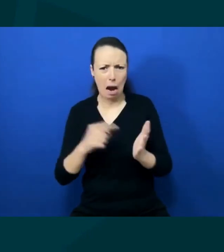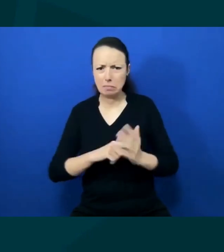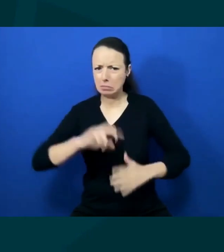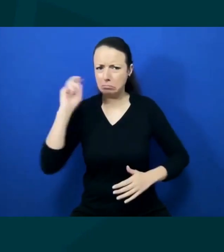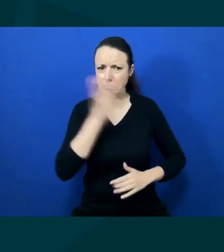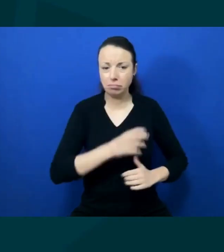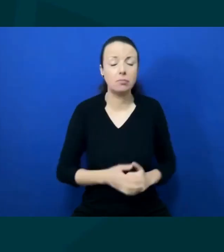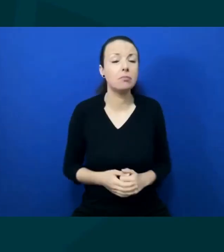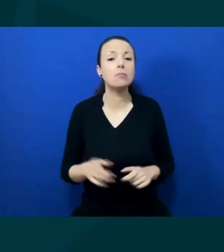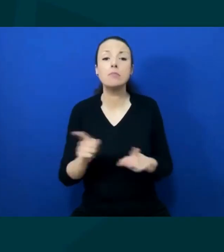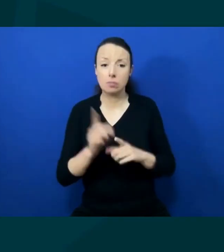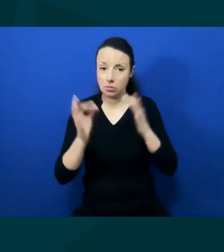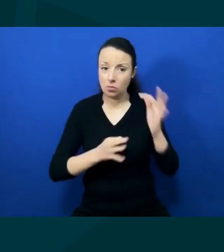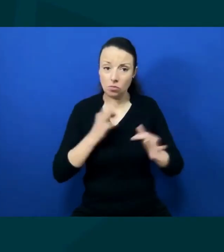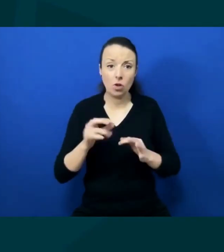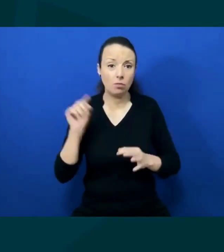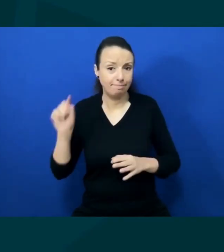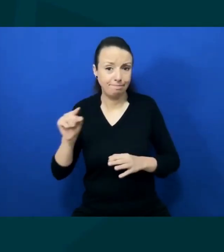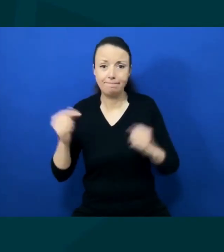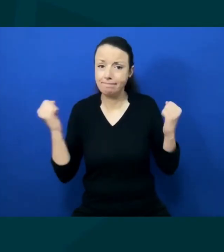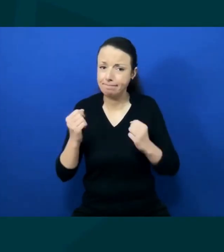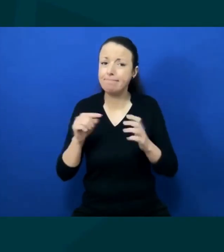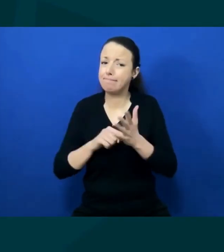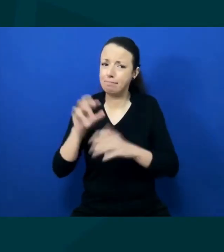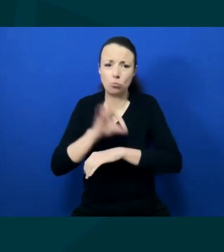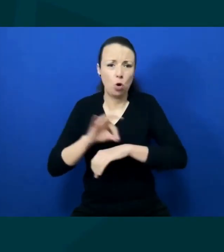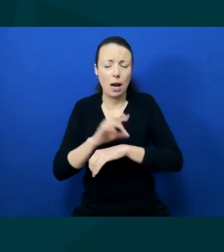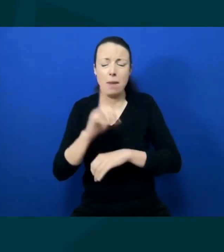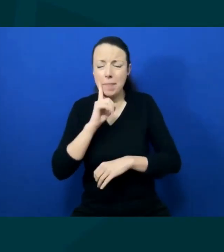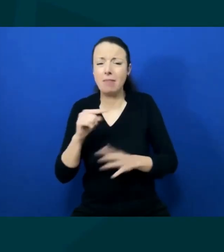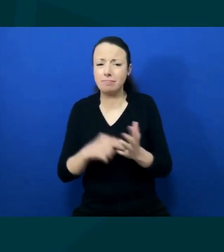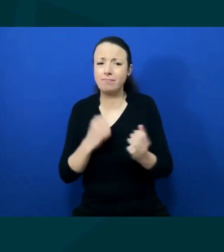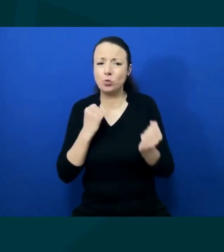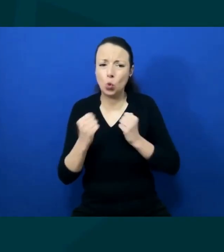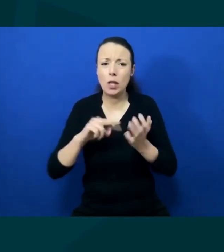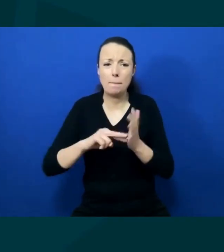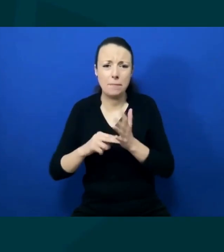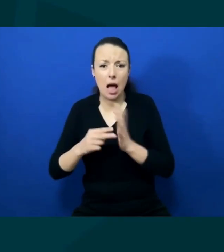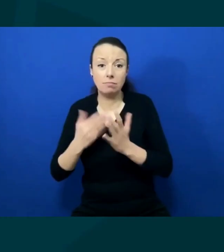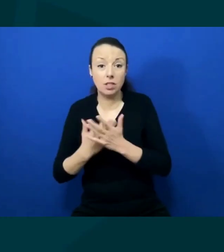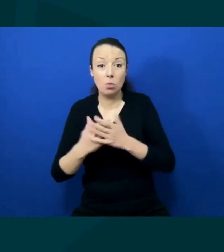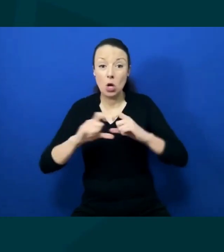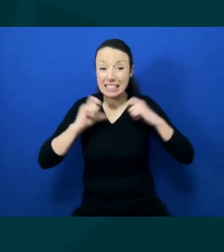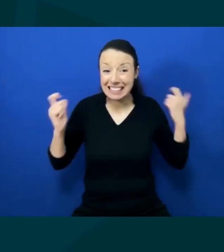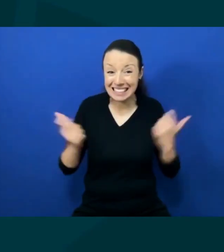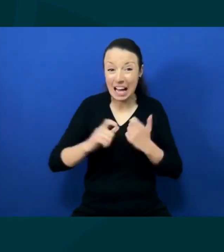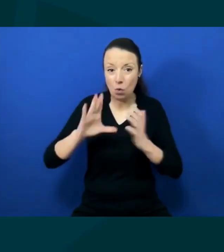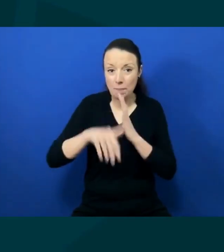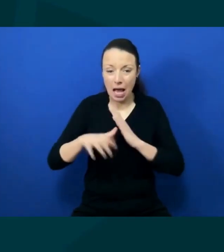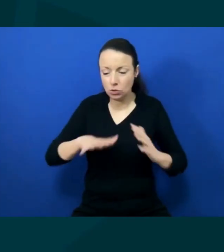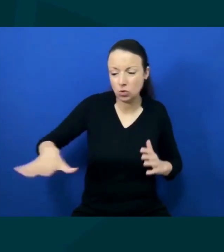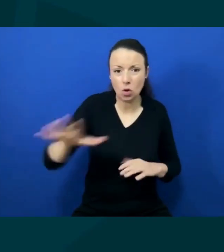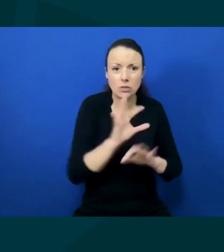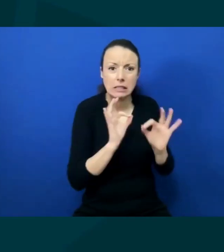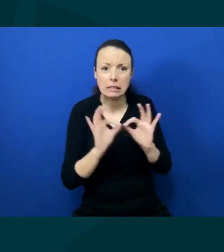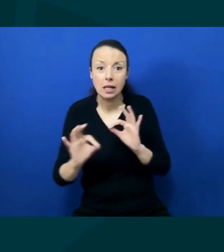city area. It was also highlighted that such projects are very demanding because they refer to the entire scale of the